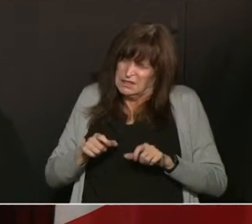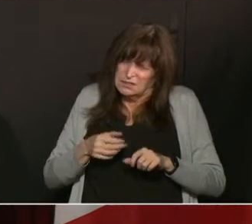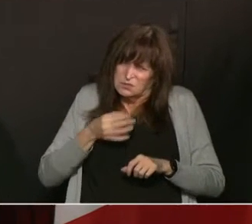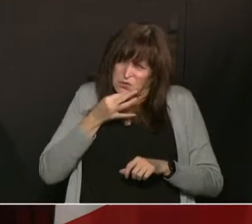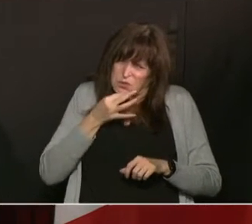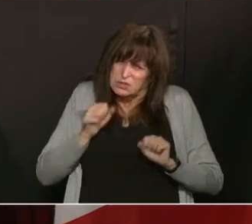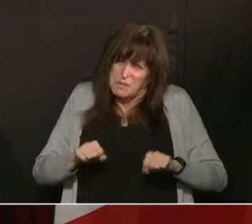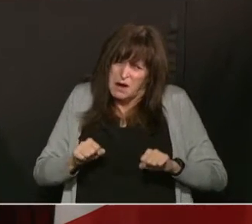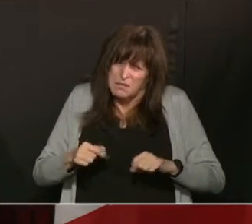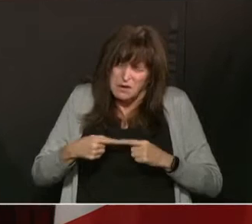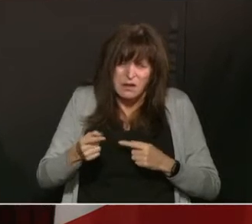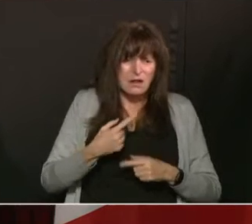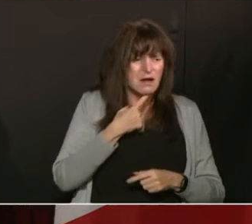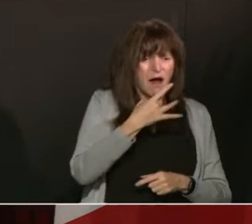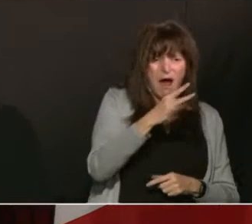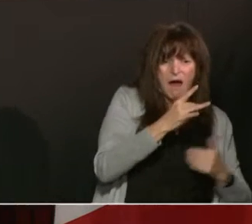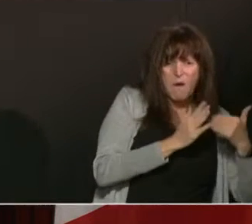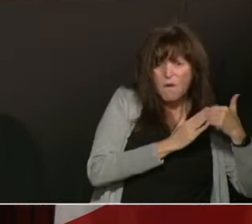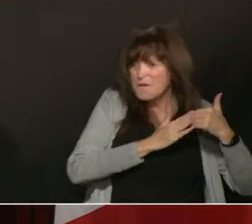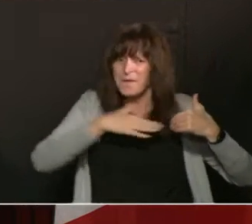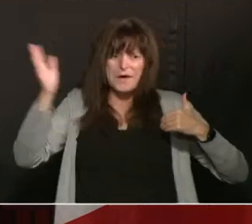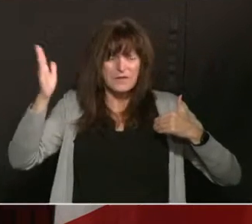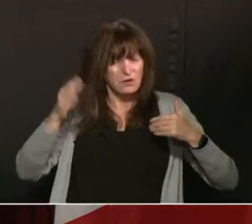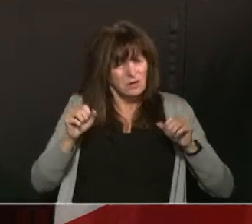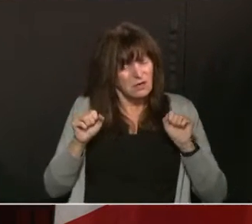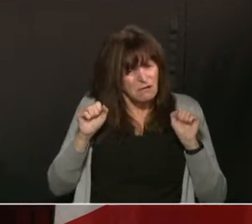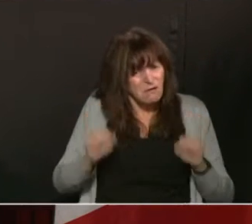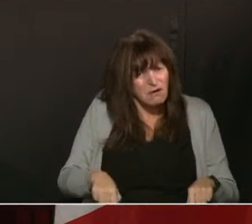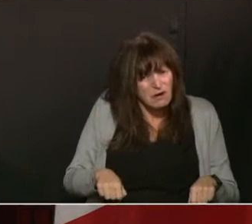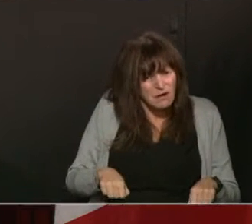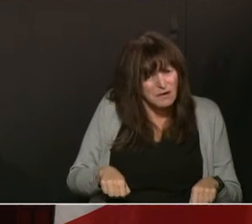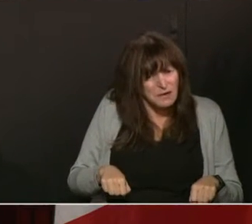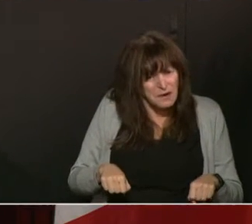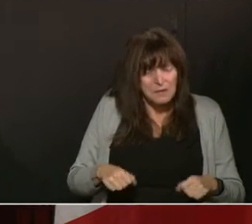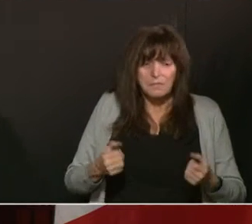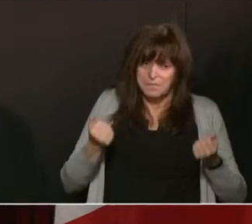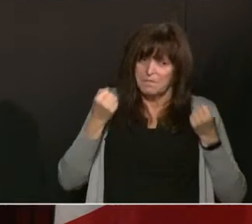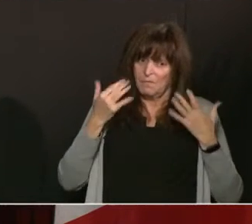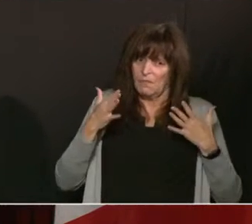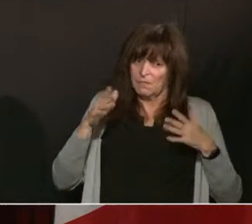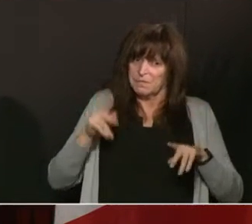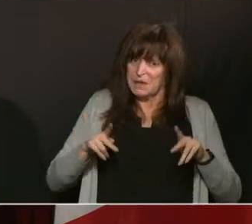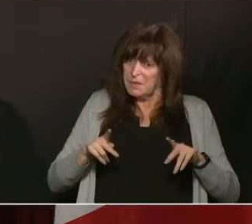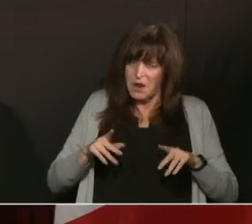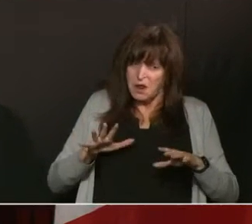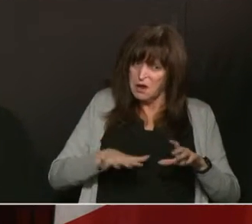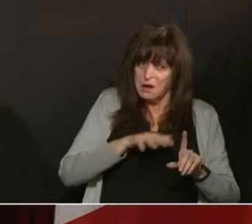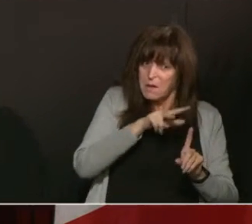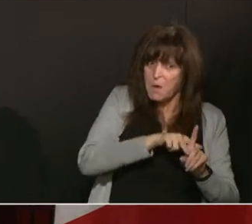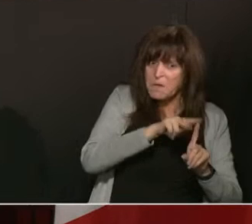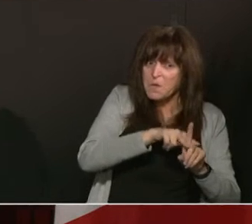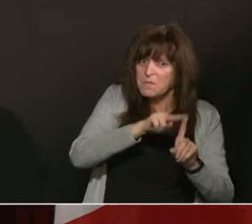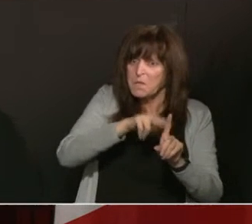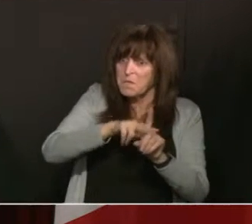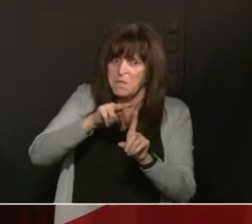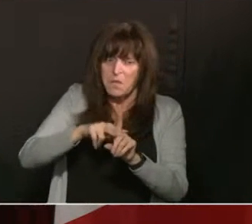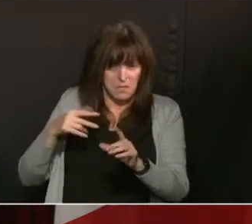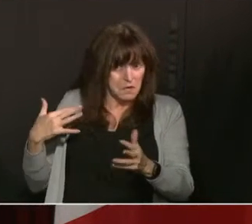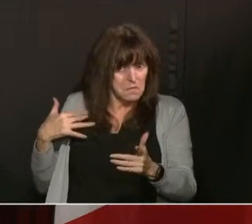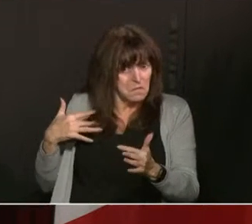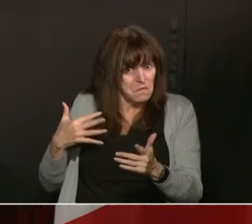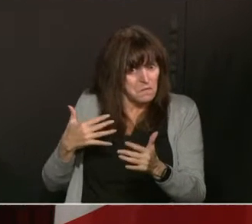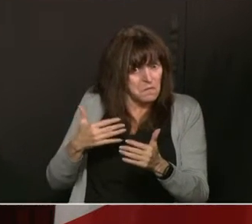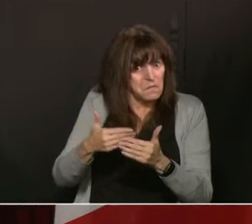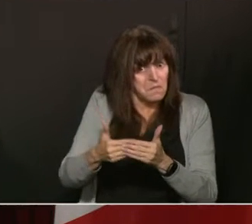I'm pleased to see so many have embraced the opportunity to protect themselves against the Omicron variant, with more